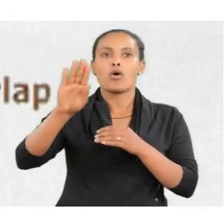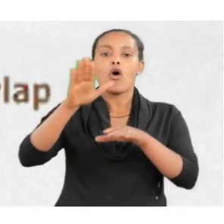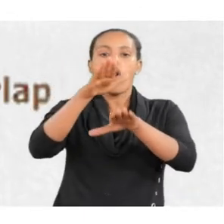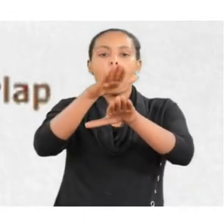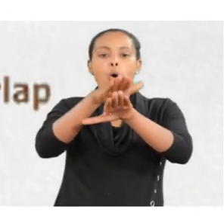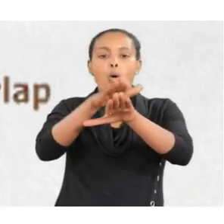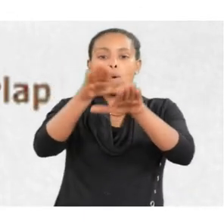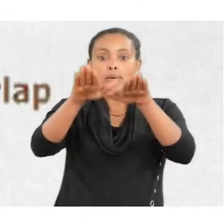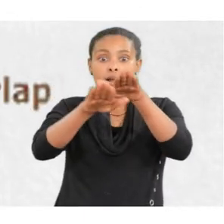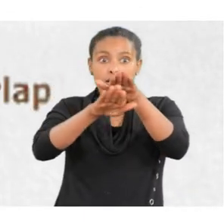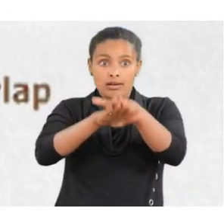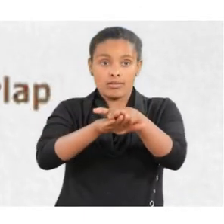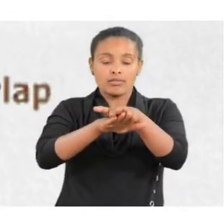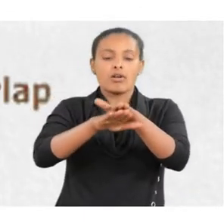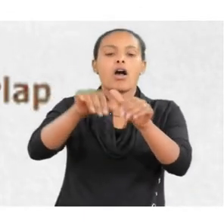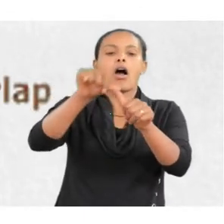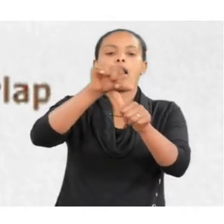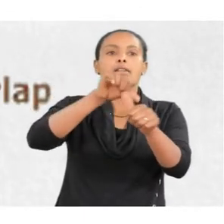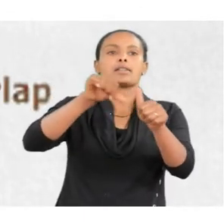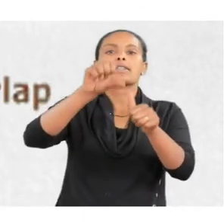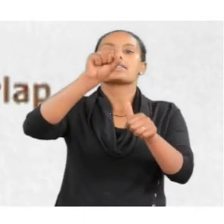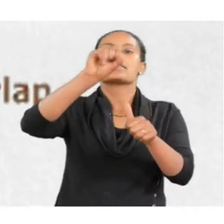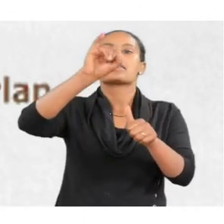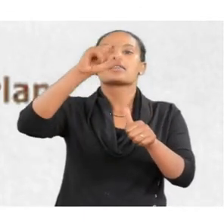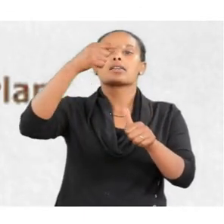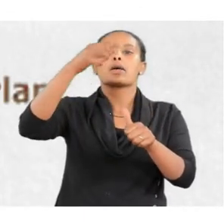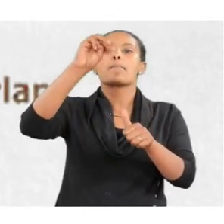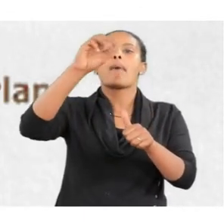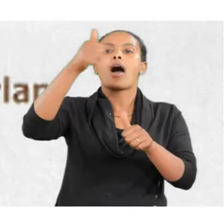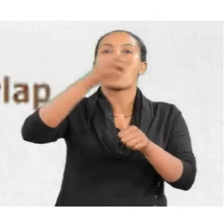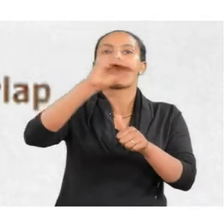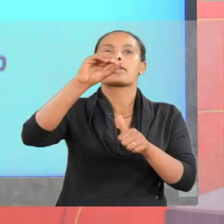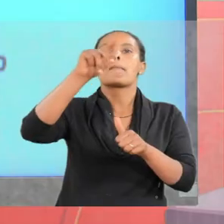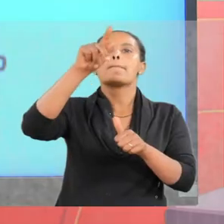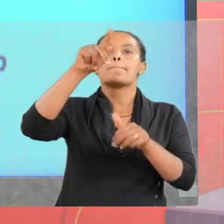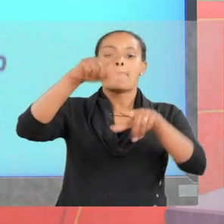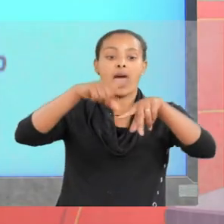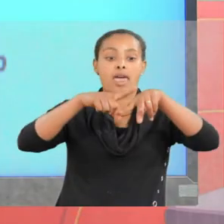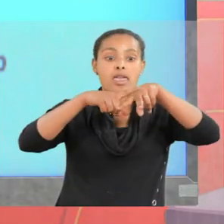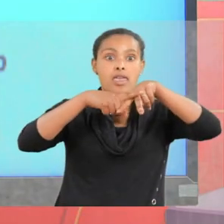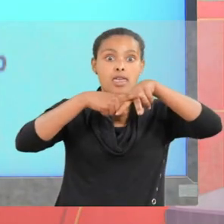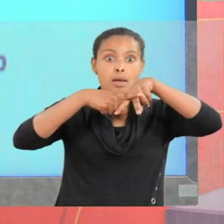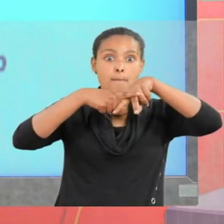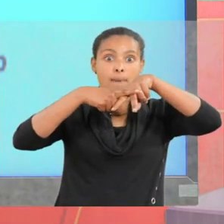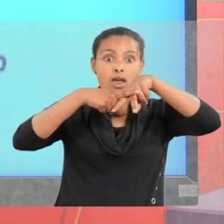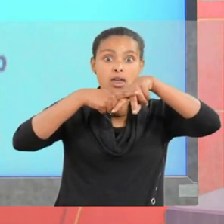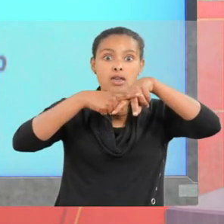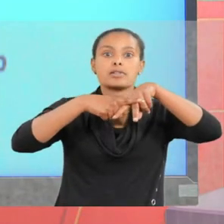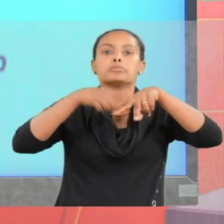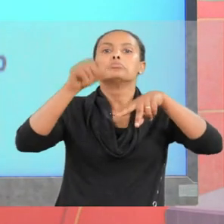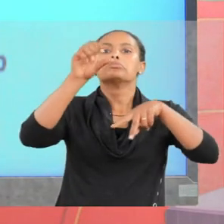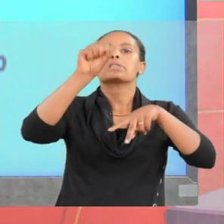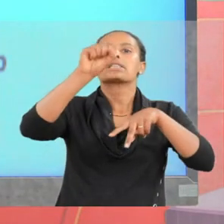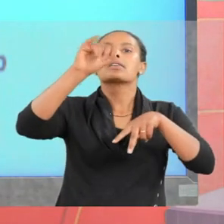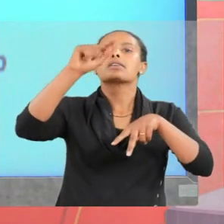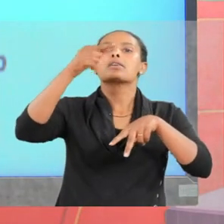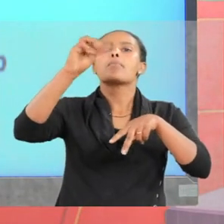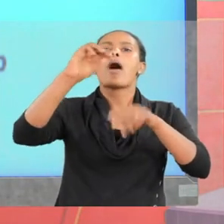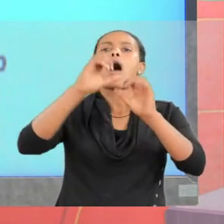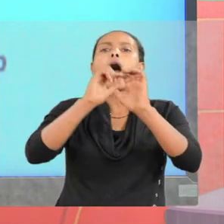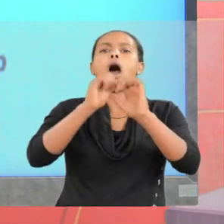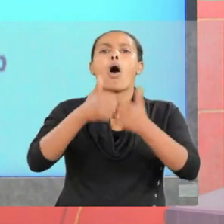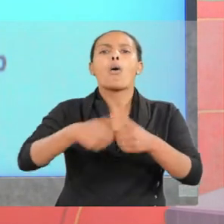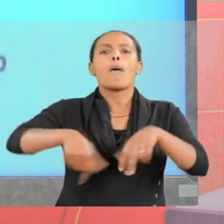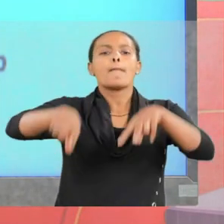Overlap of atomic orbitals, sigma and pi bonds. How sigma bond is formed?